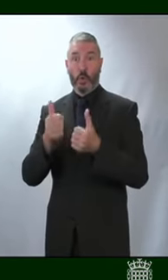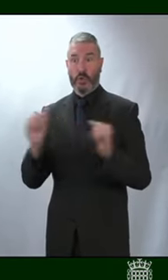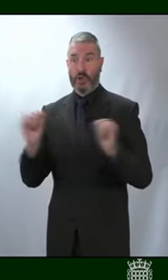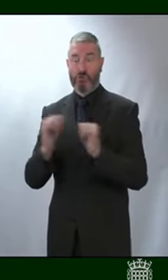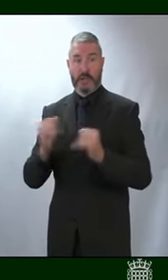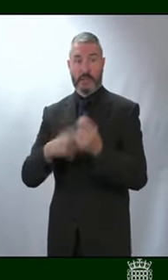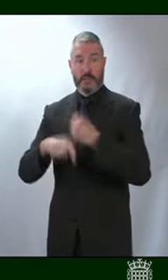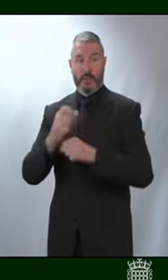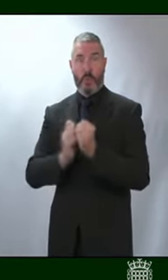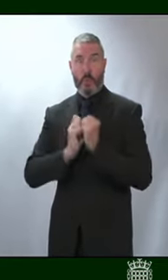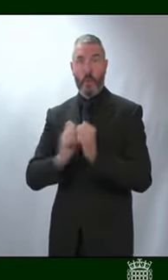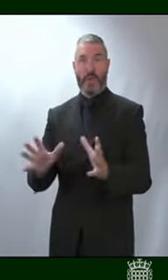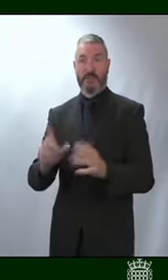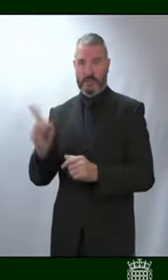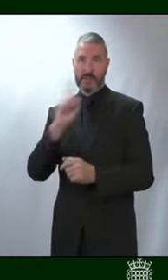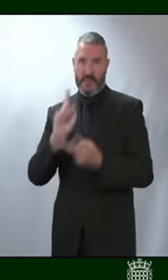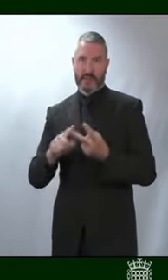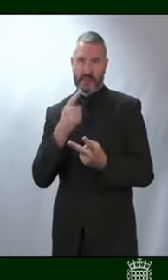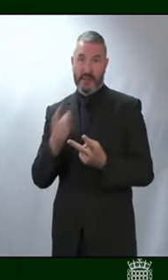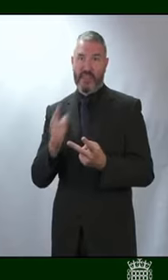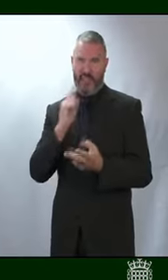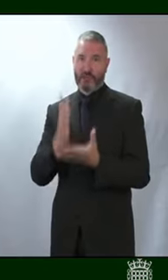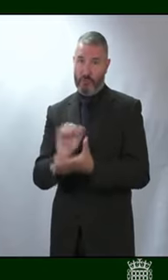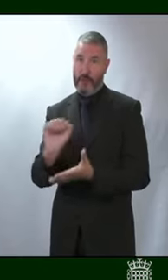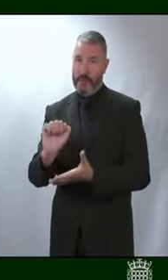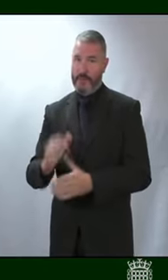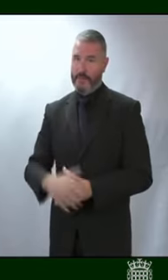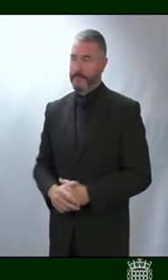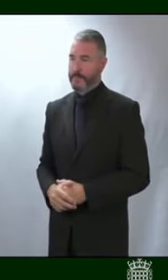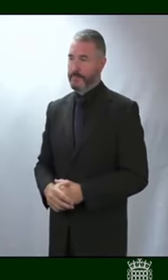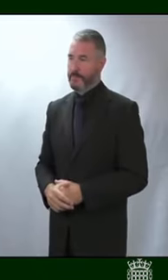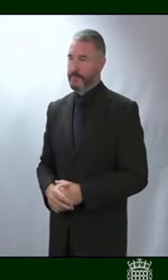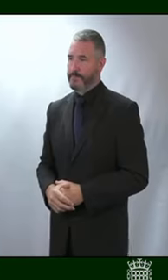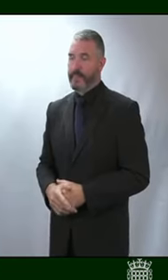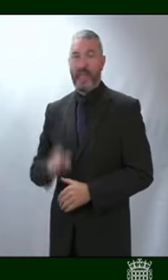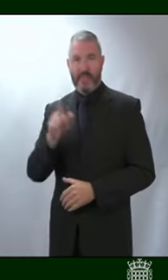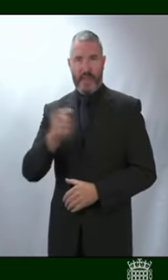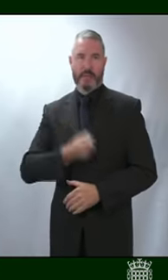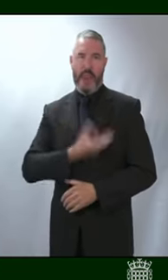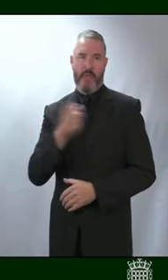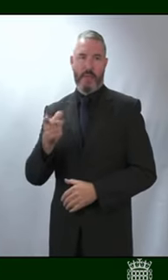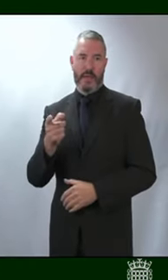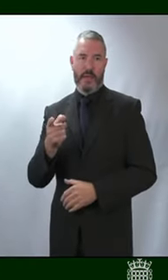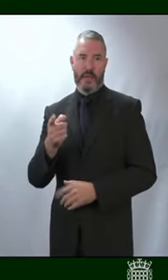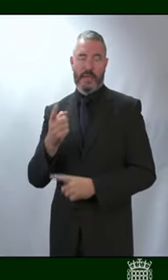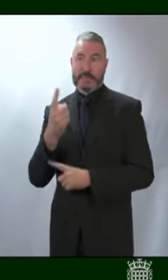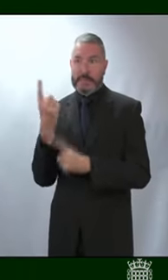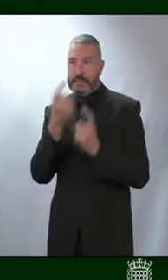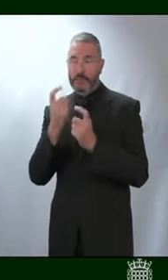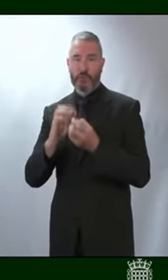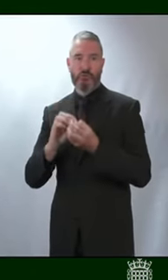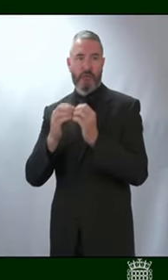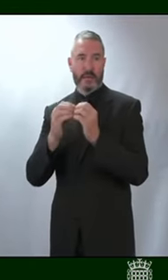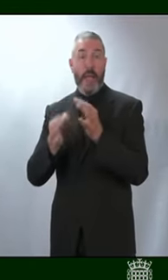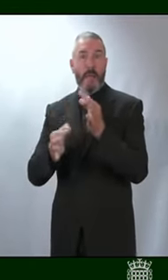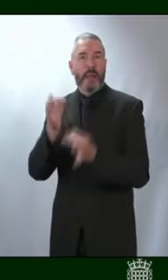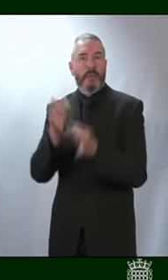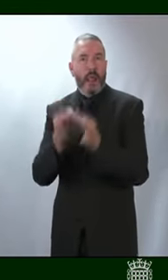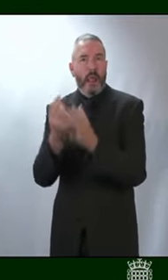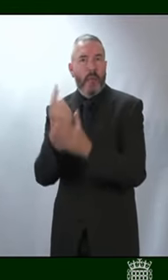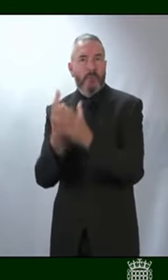go to waste." That's the real approach of the Labour Party, Mr. Speaker, seeking to create political